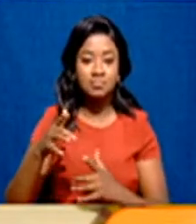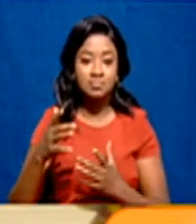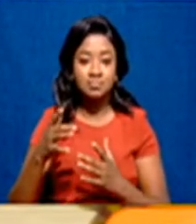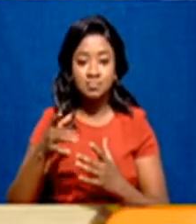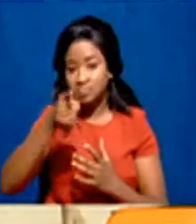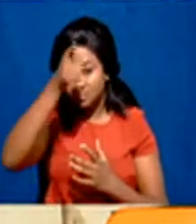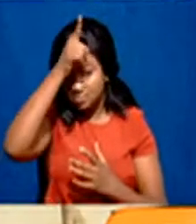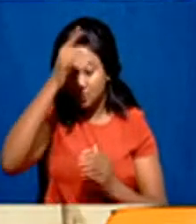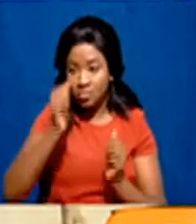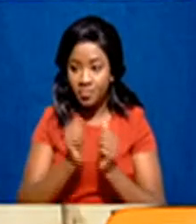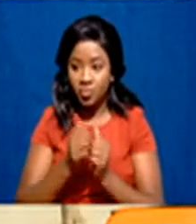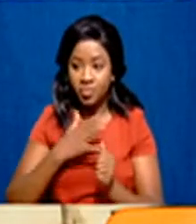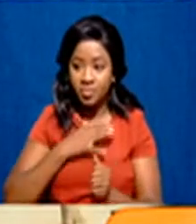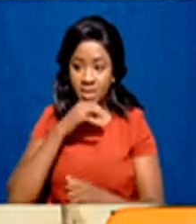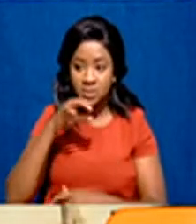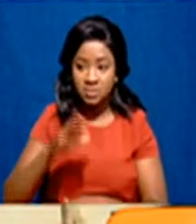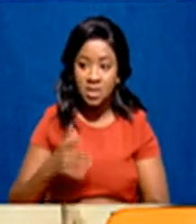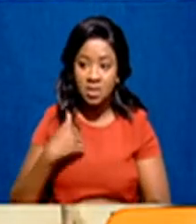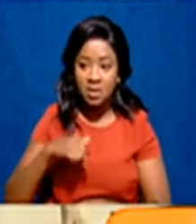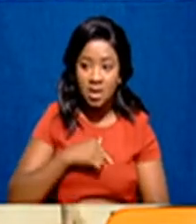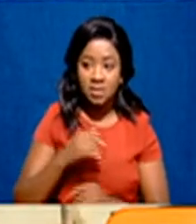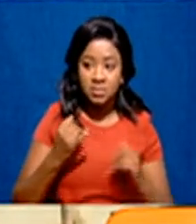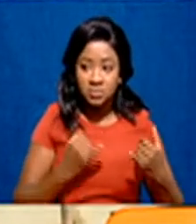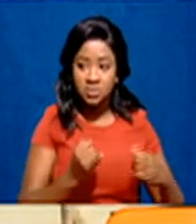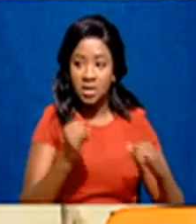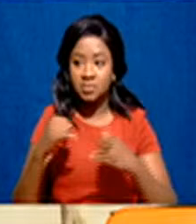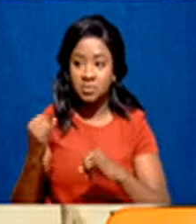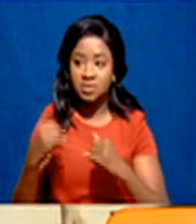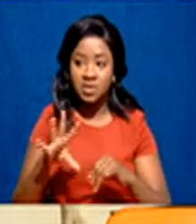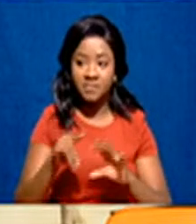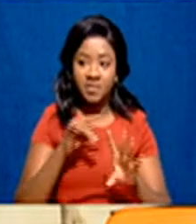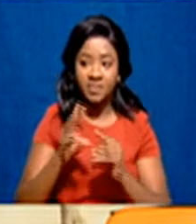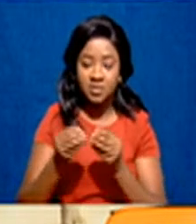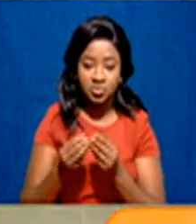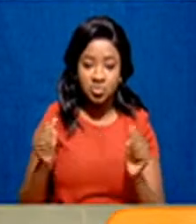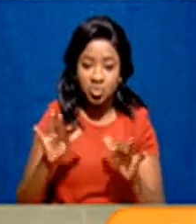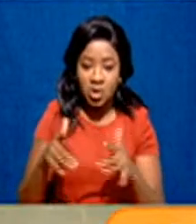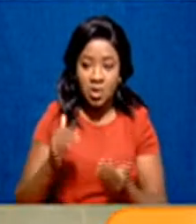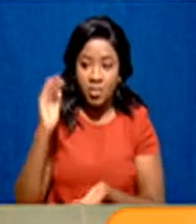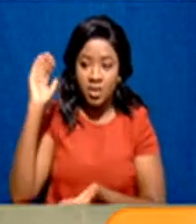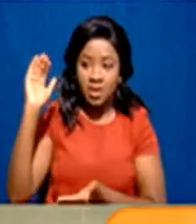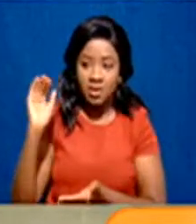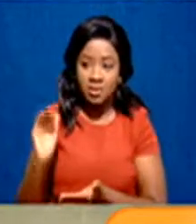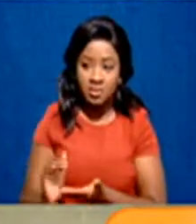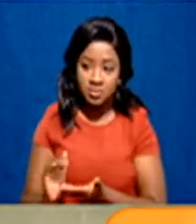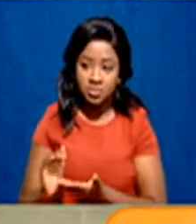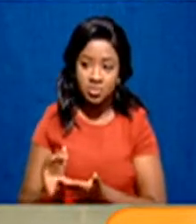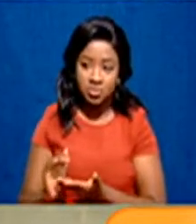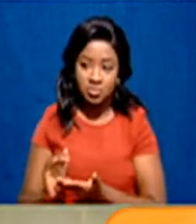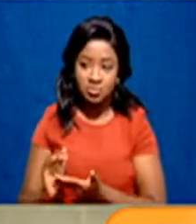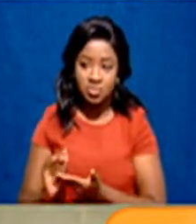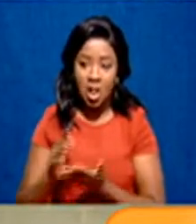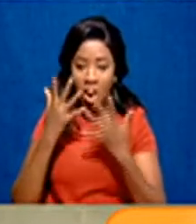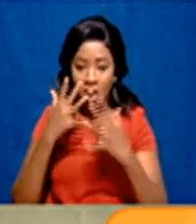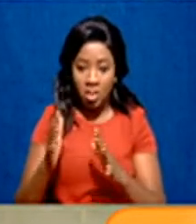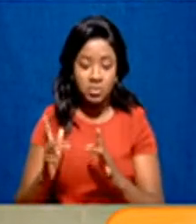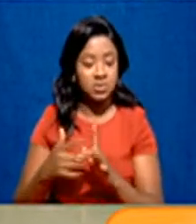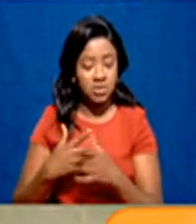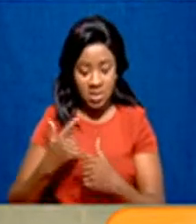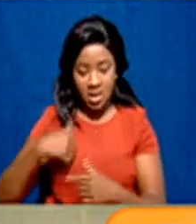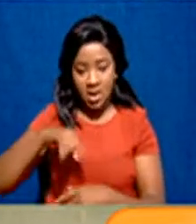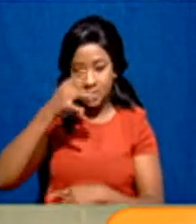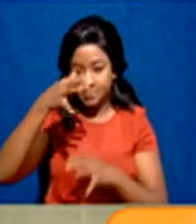my son. We were trying to find a solution on how to reduce the losses for the pumpkins. It awakened something to develop a